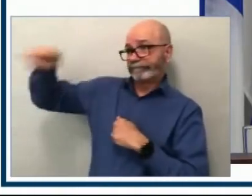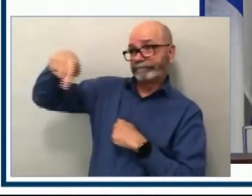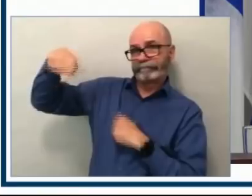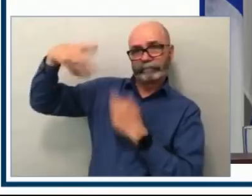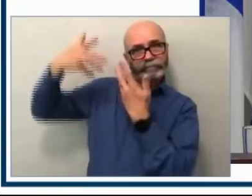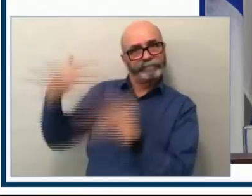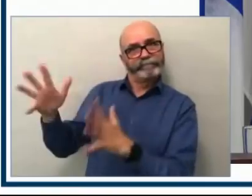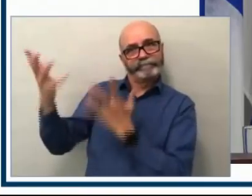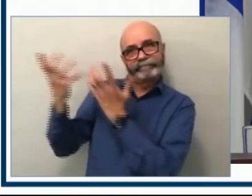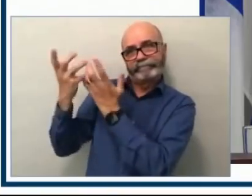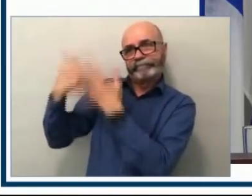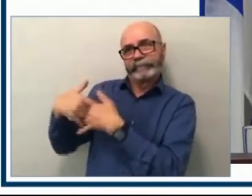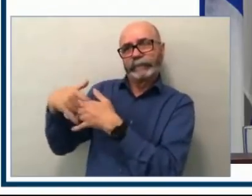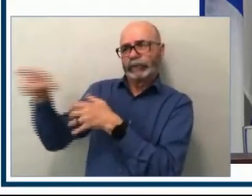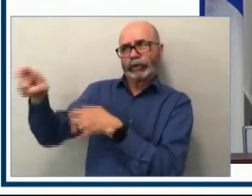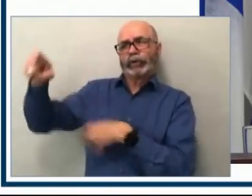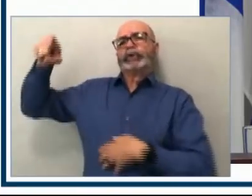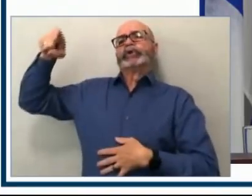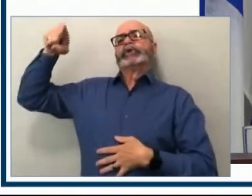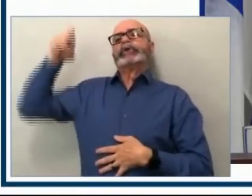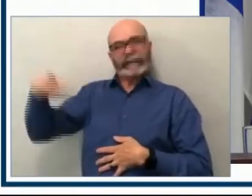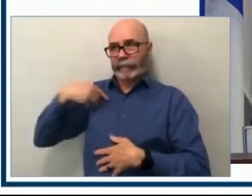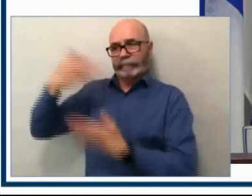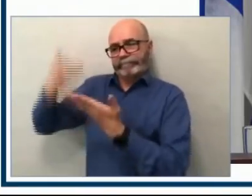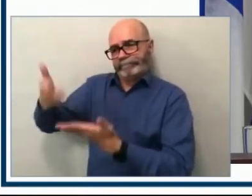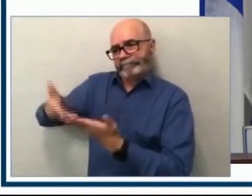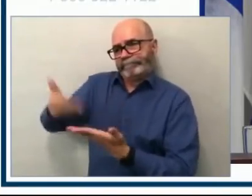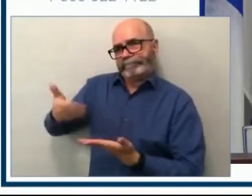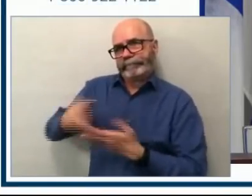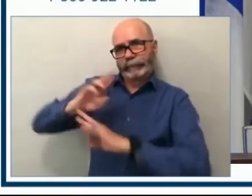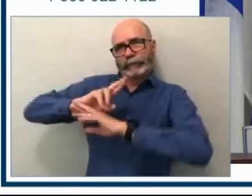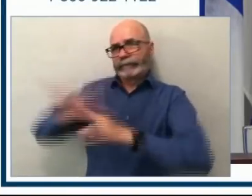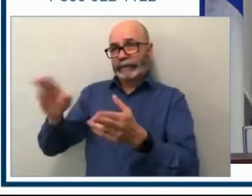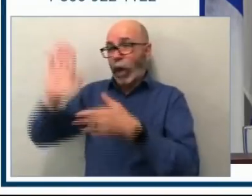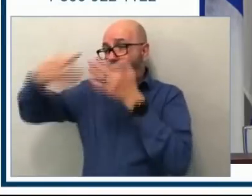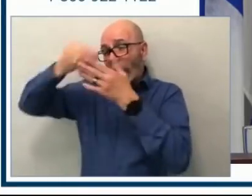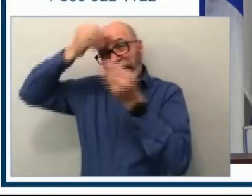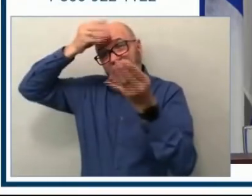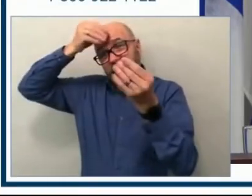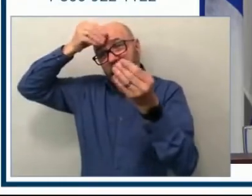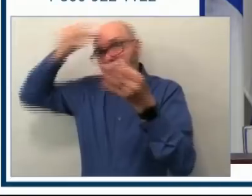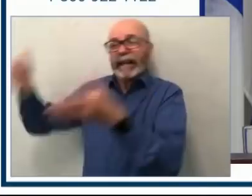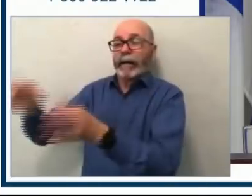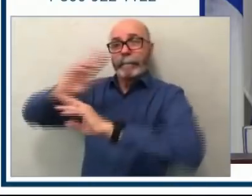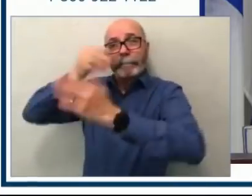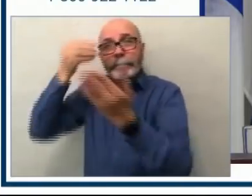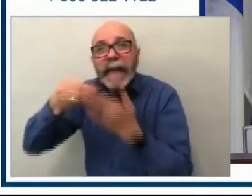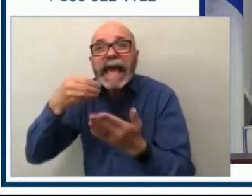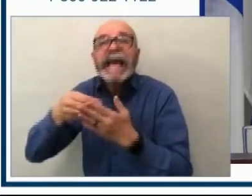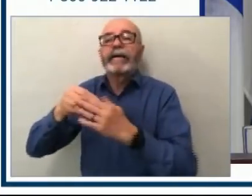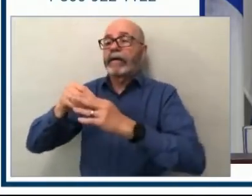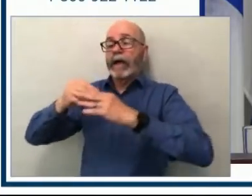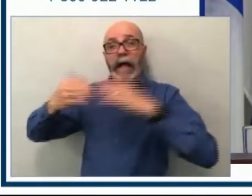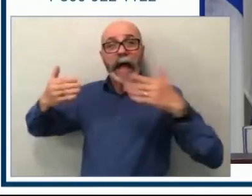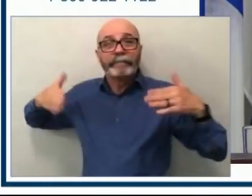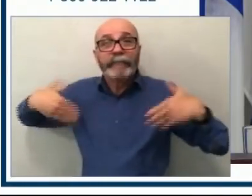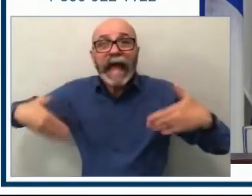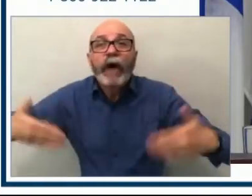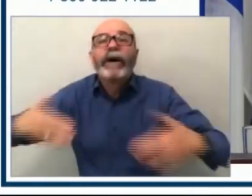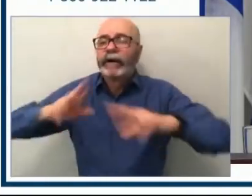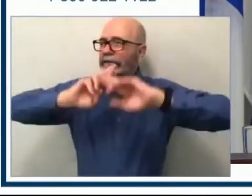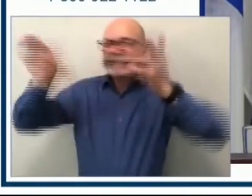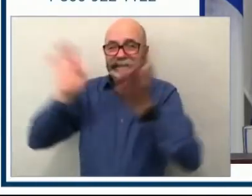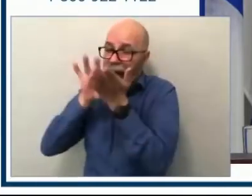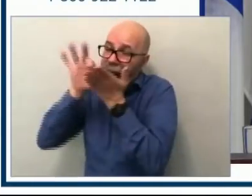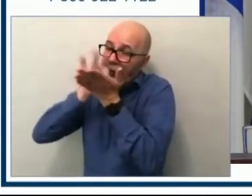factual if you said all the money that's been spent on the Yarmouth Ferry has been accounted for at every step of the way. This is really an attack on proprietary information